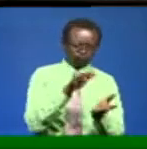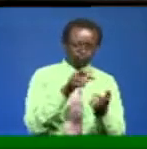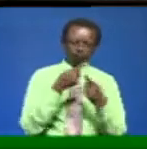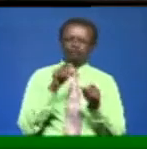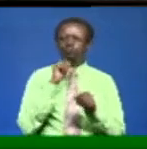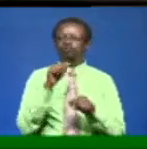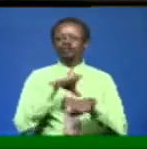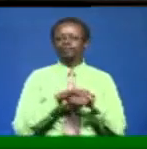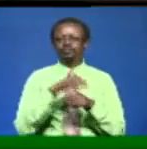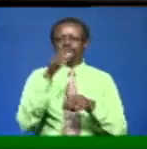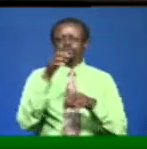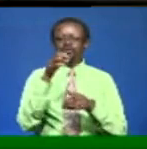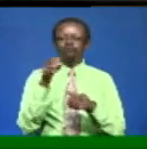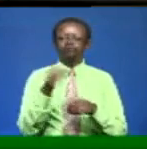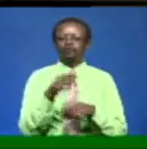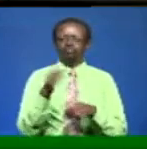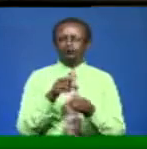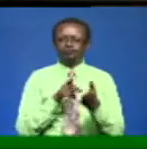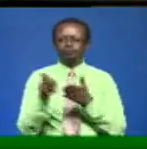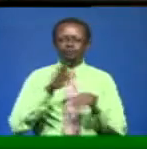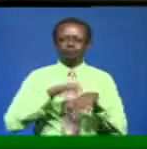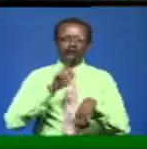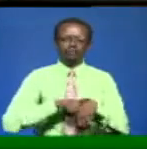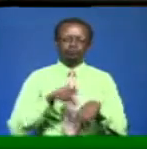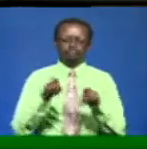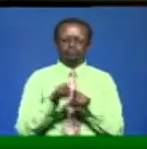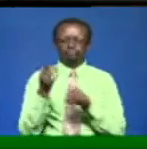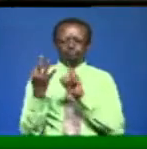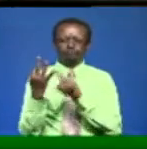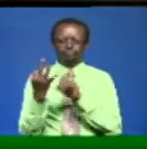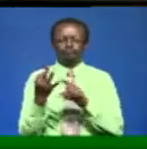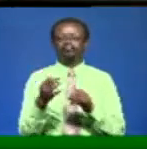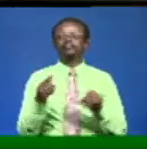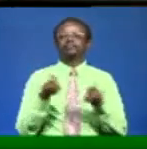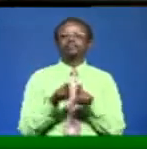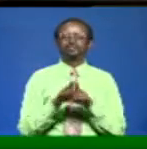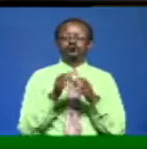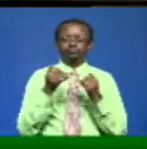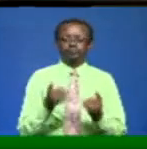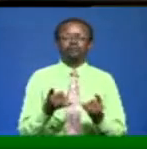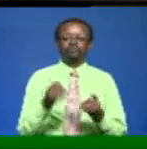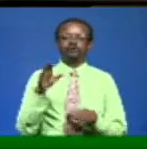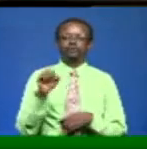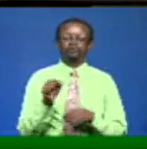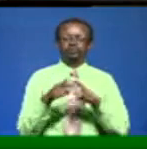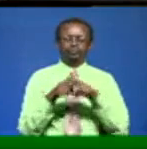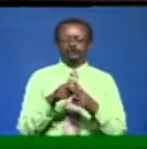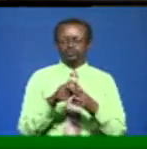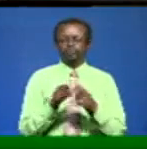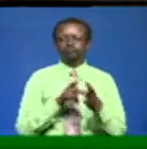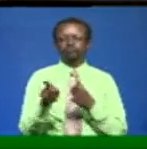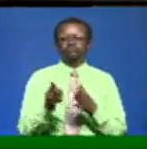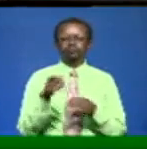Three, could the Cabinet Secretary expedite payment of monthly pension dues to Mr. Paul Murira of